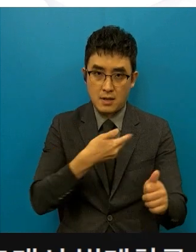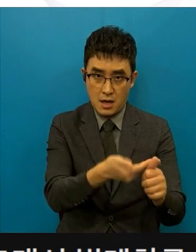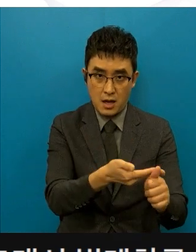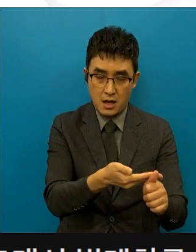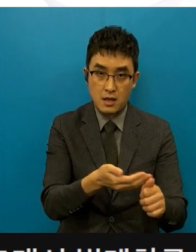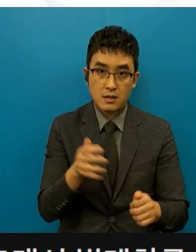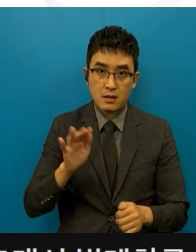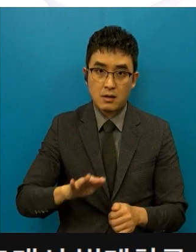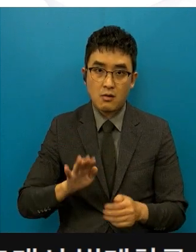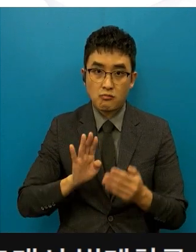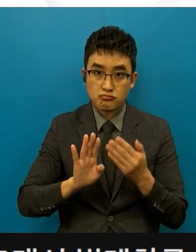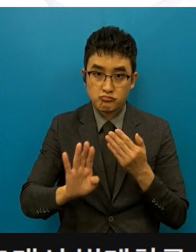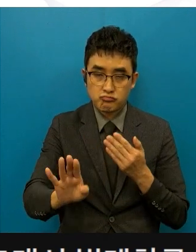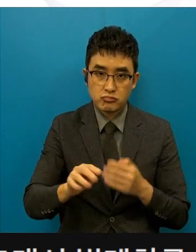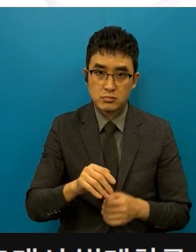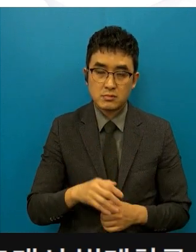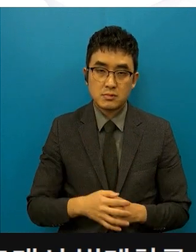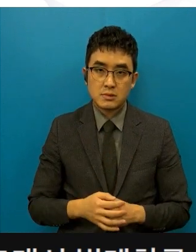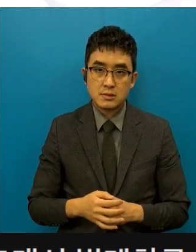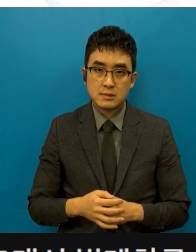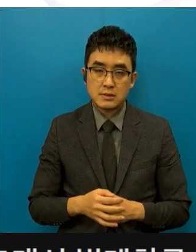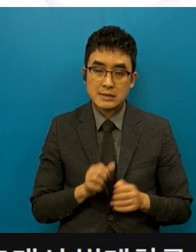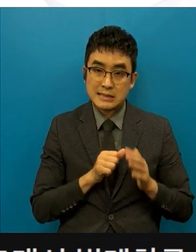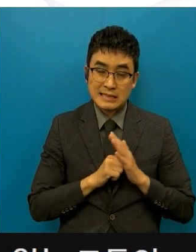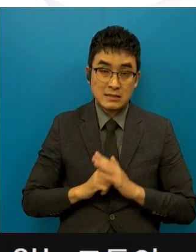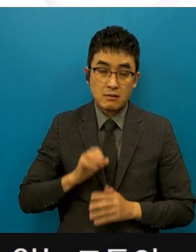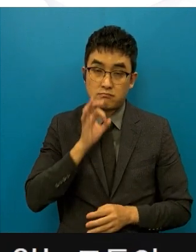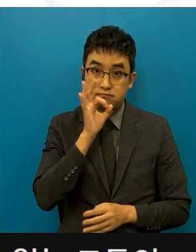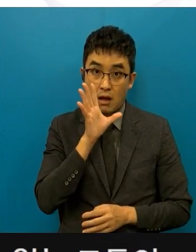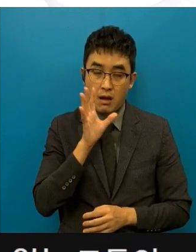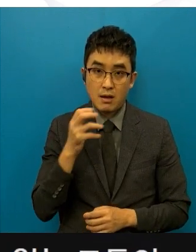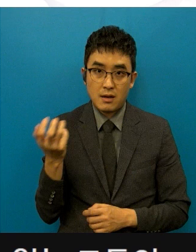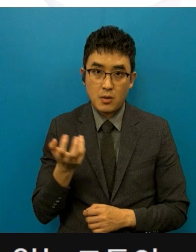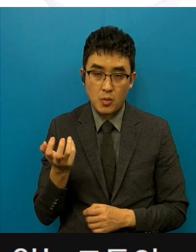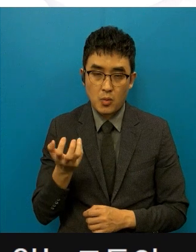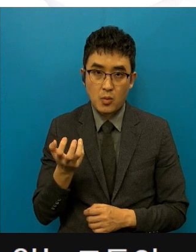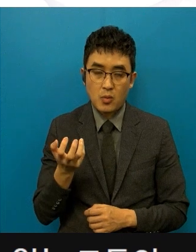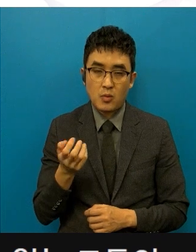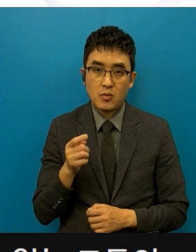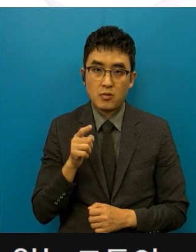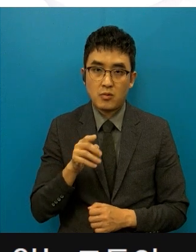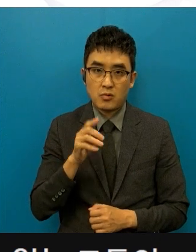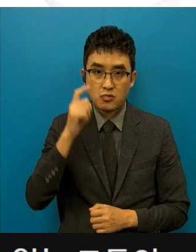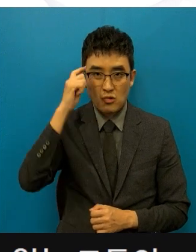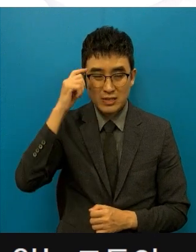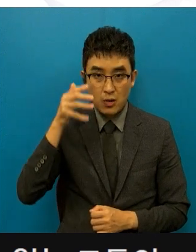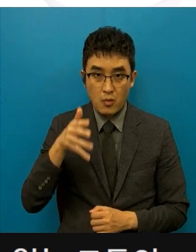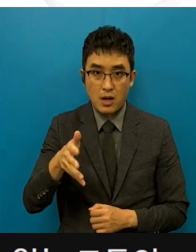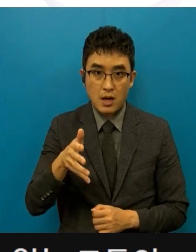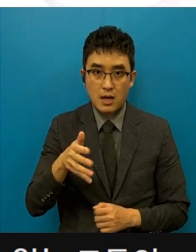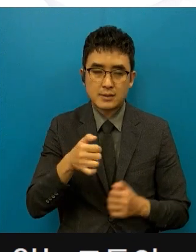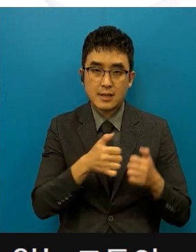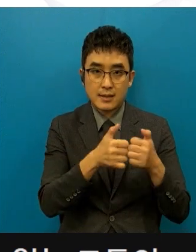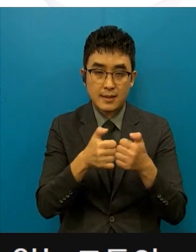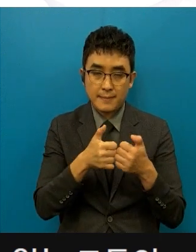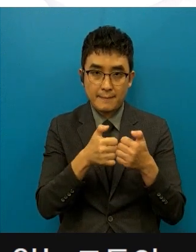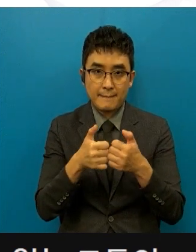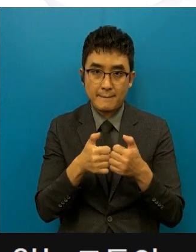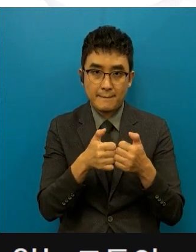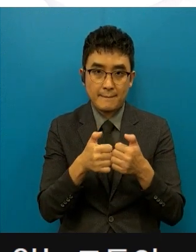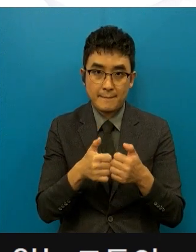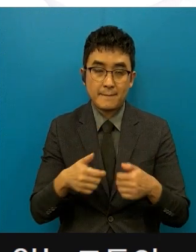illnesses as well? And then do we also include simply someone who is, done with life? They are satisfied, they